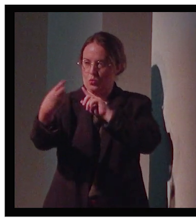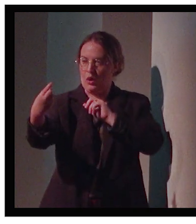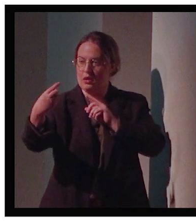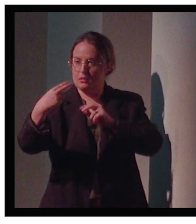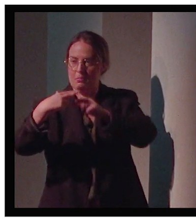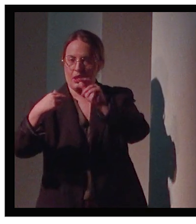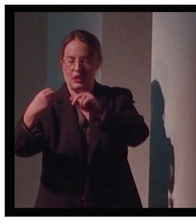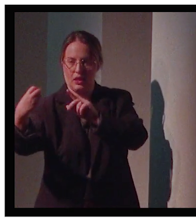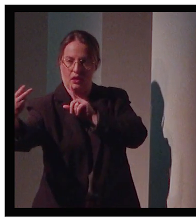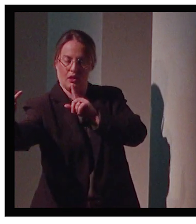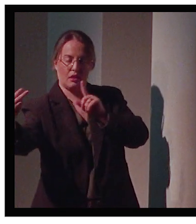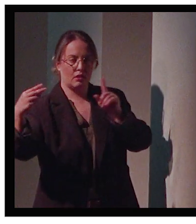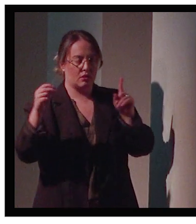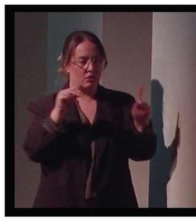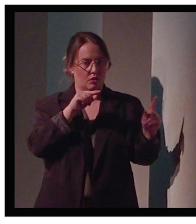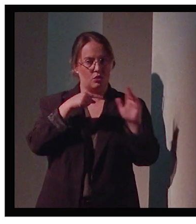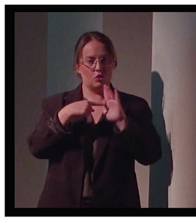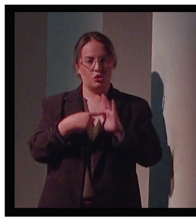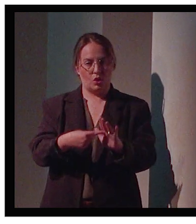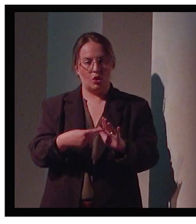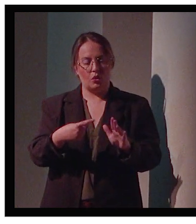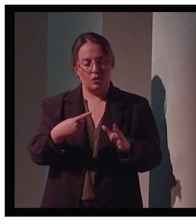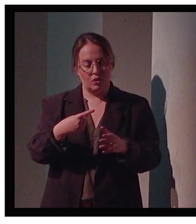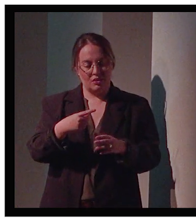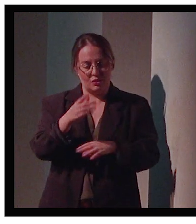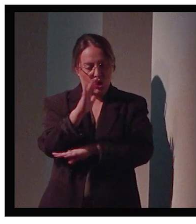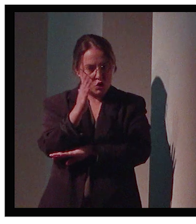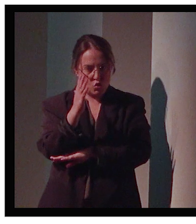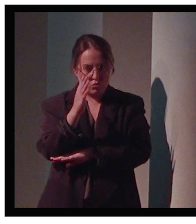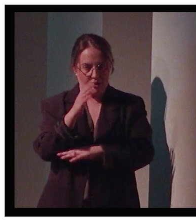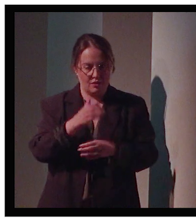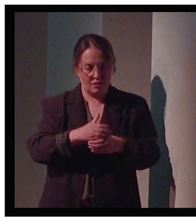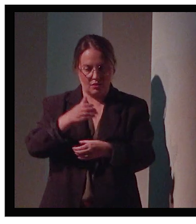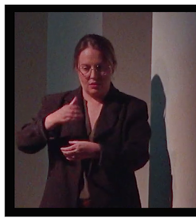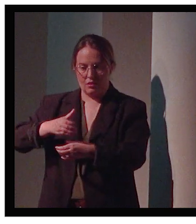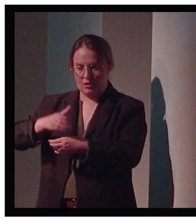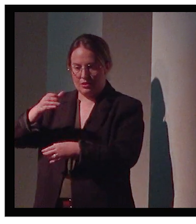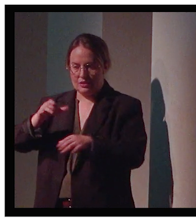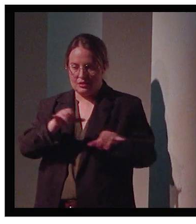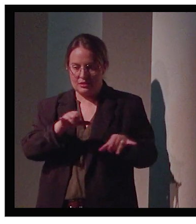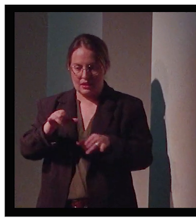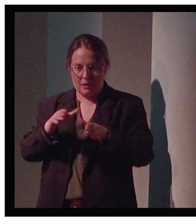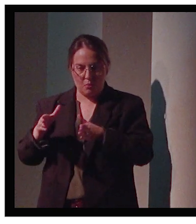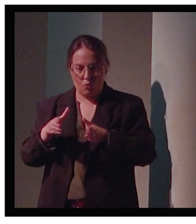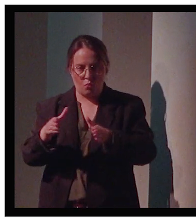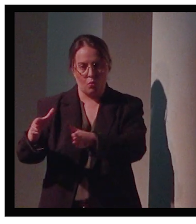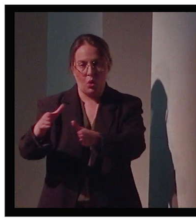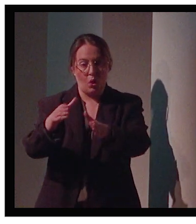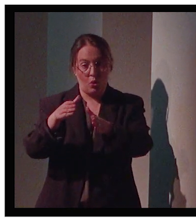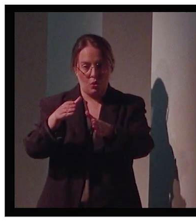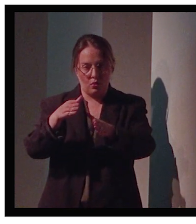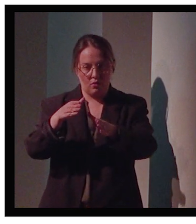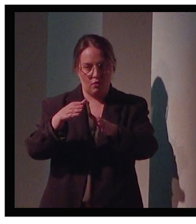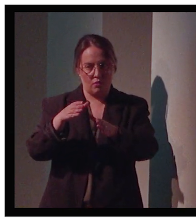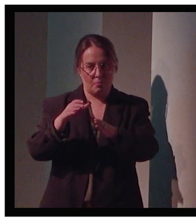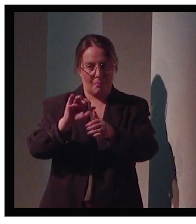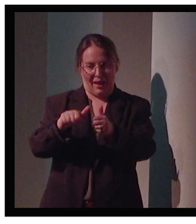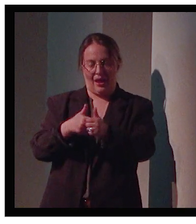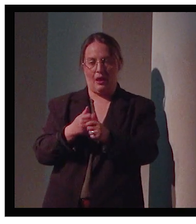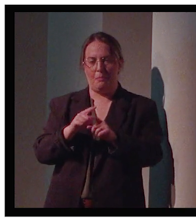buildings. The tree trunks seem to be on the same plane as the road and the rooftops behind them, just as the marks